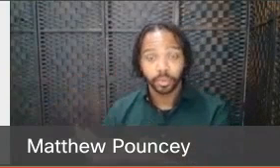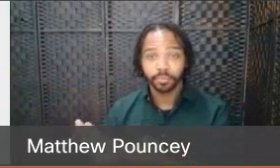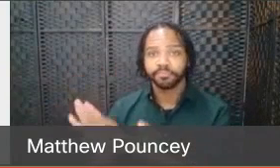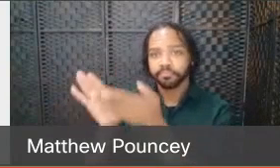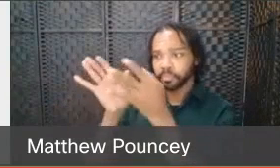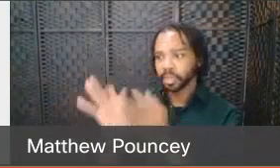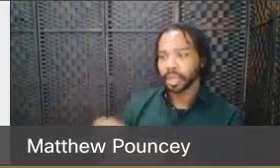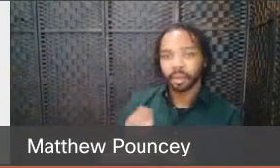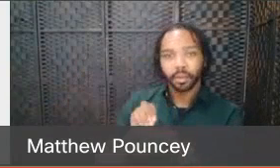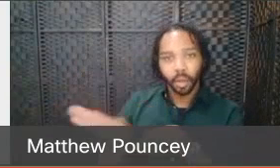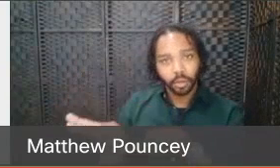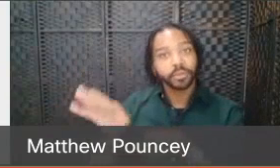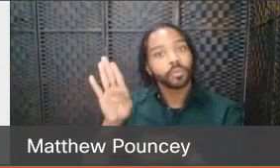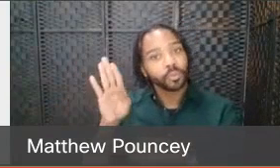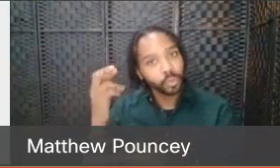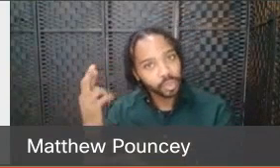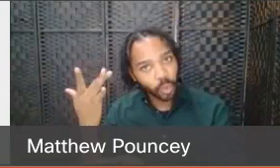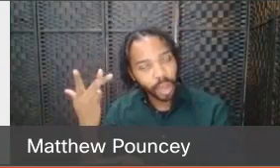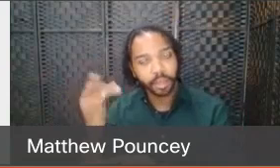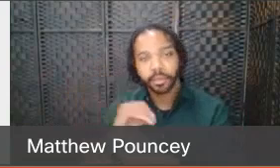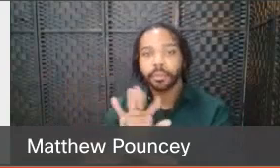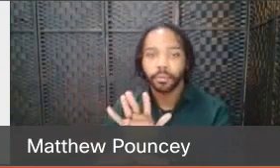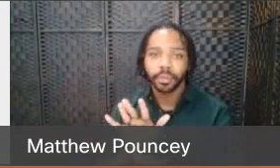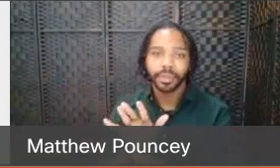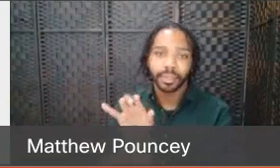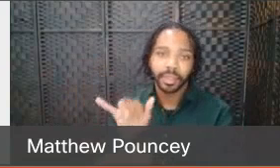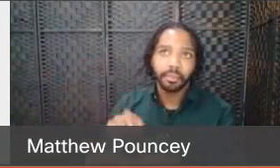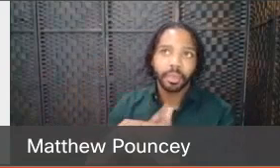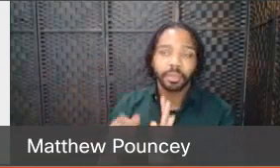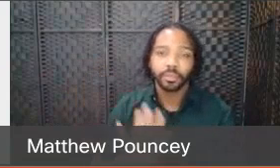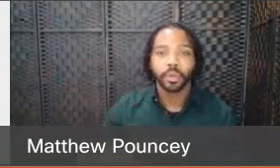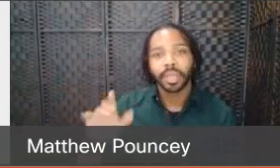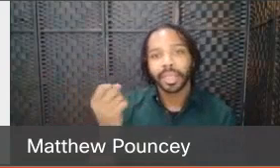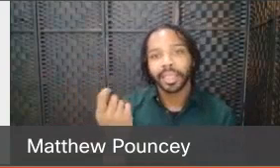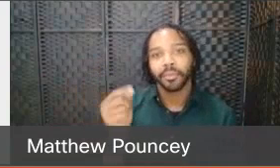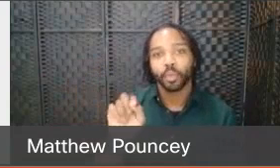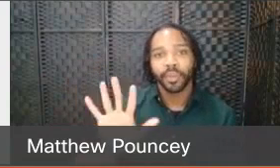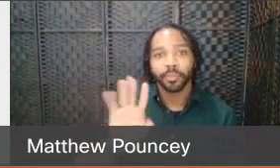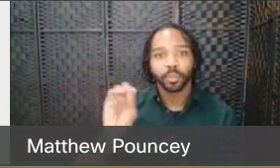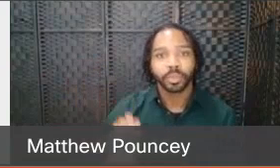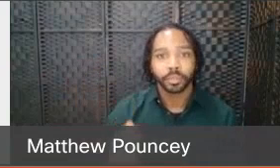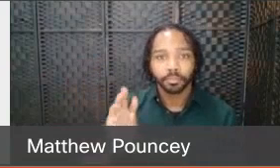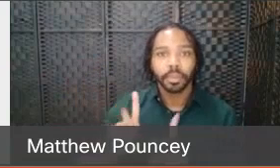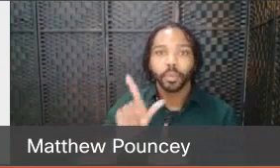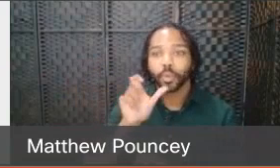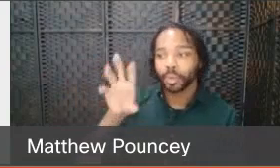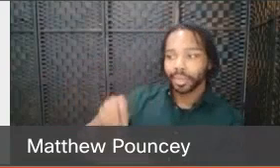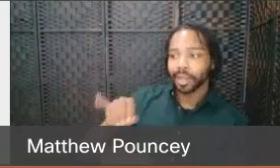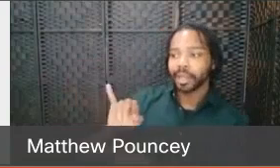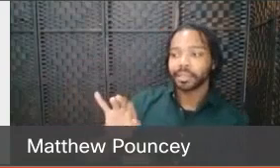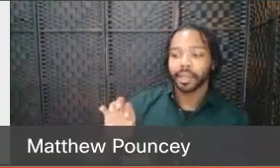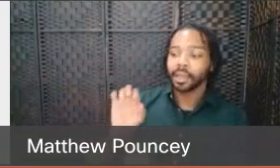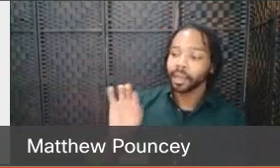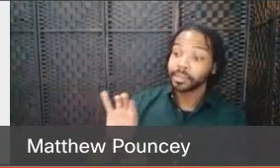be caused by COVID-19. So that reflects about 11.5% of people in ICFs who